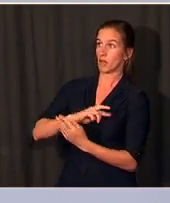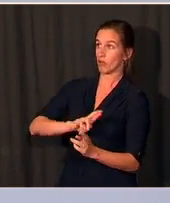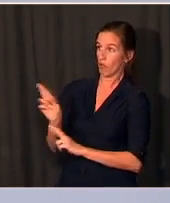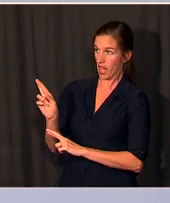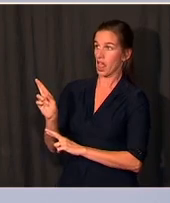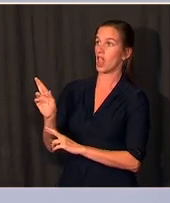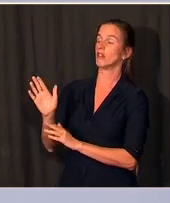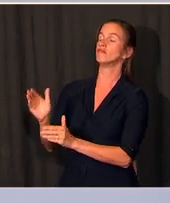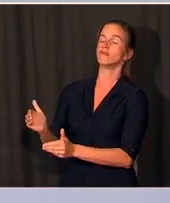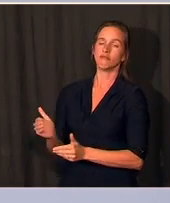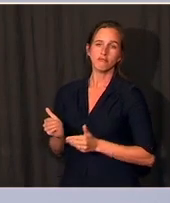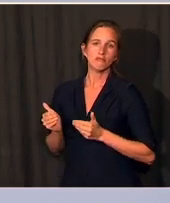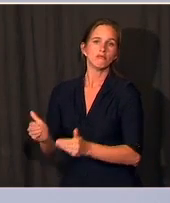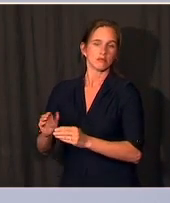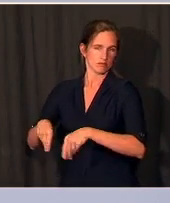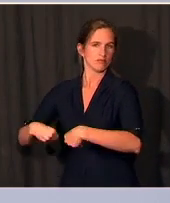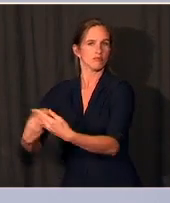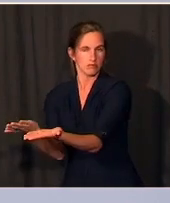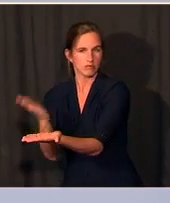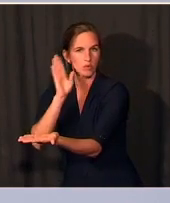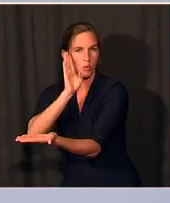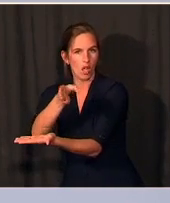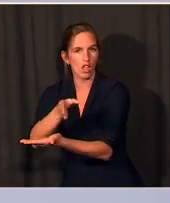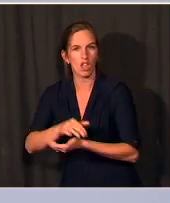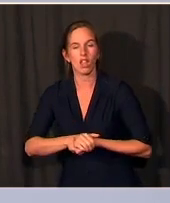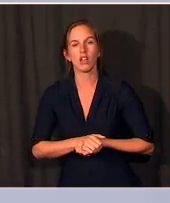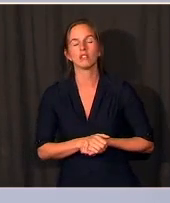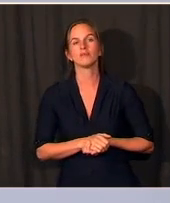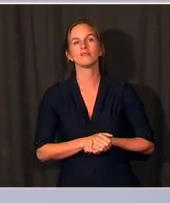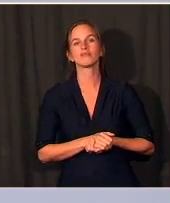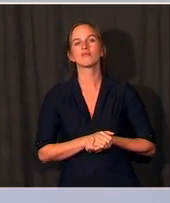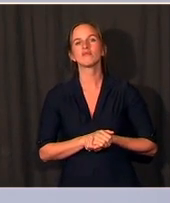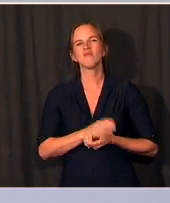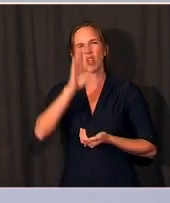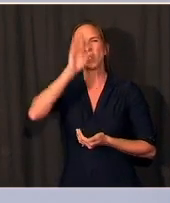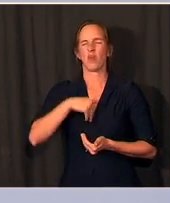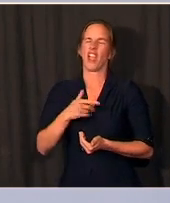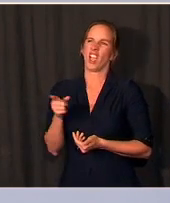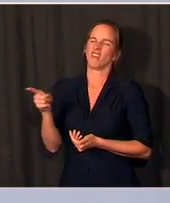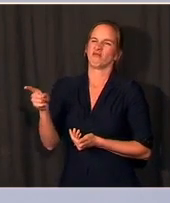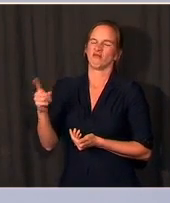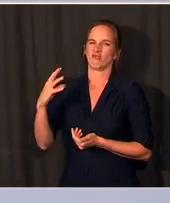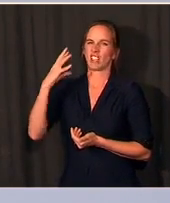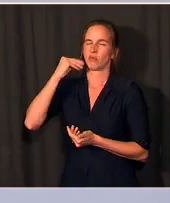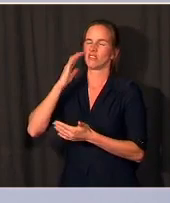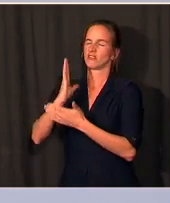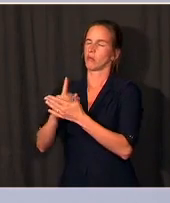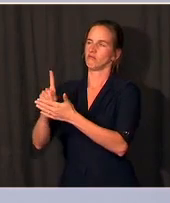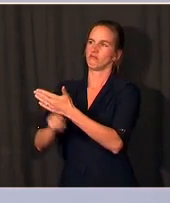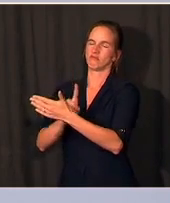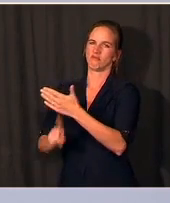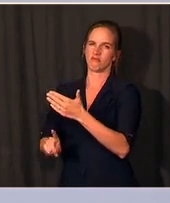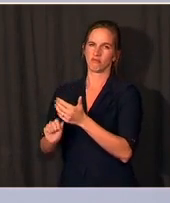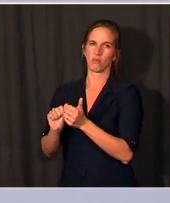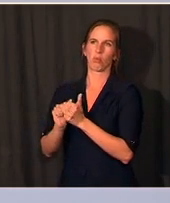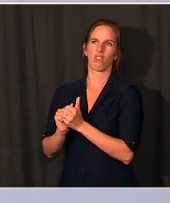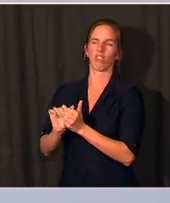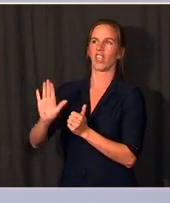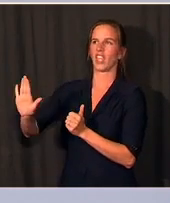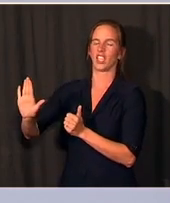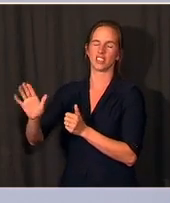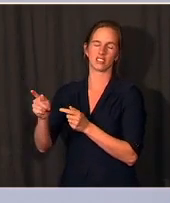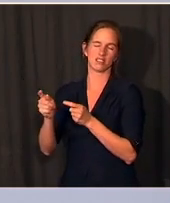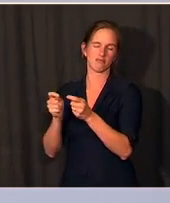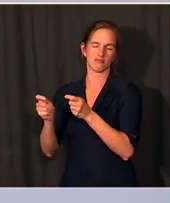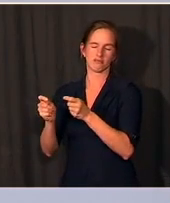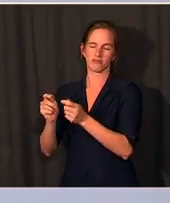editorials recently about this statement and what's happened with respect to nursing homes and his handling of nursing homes.